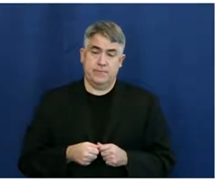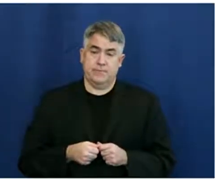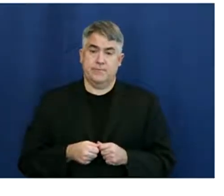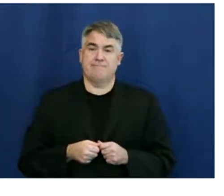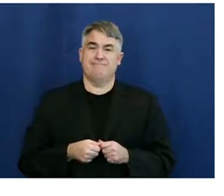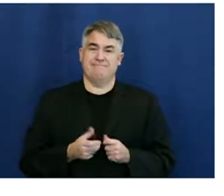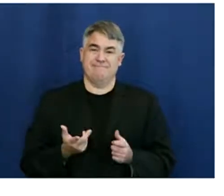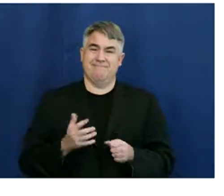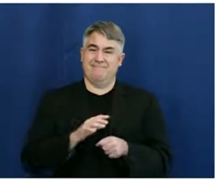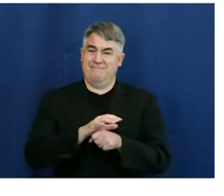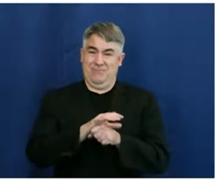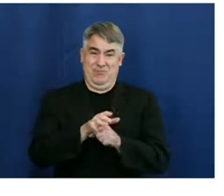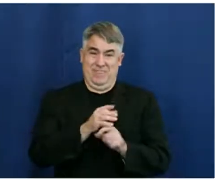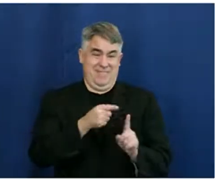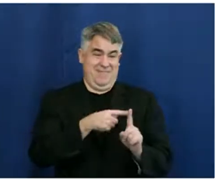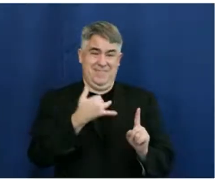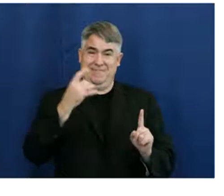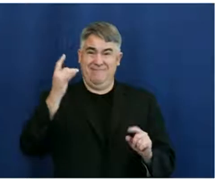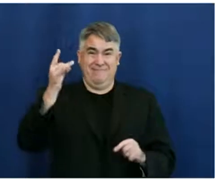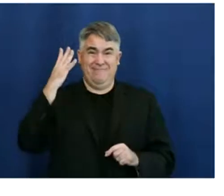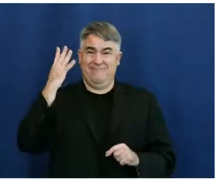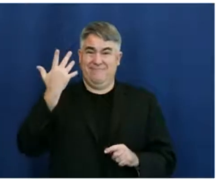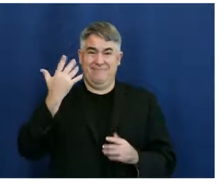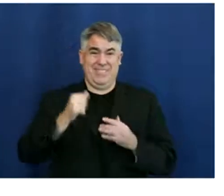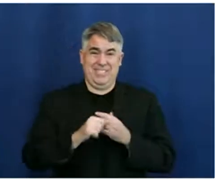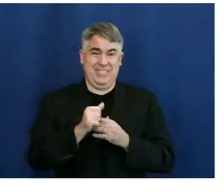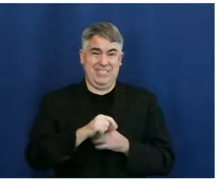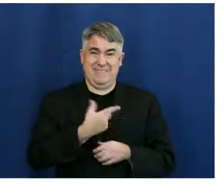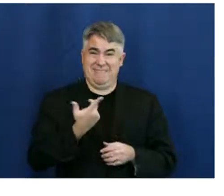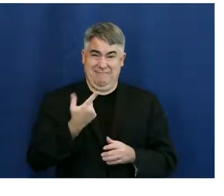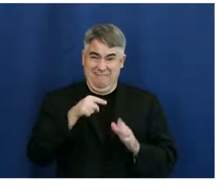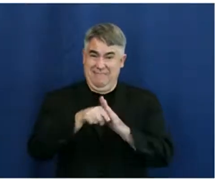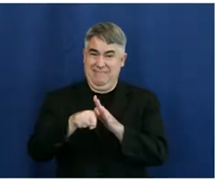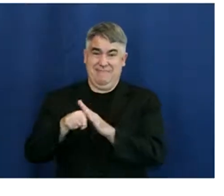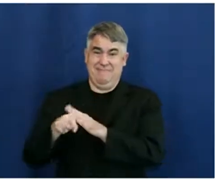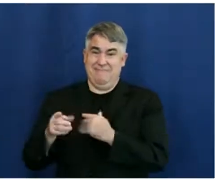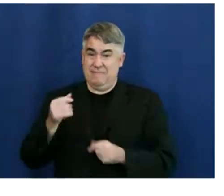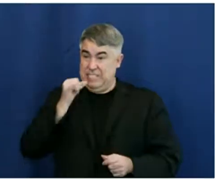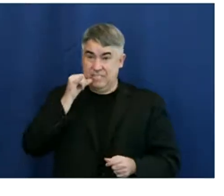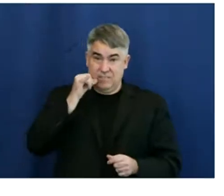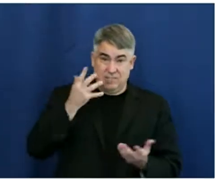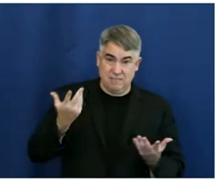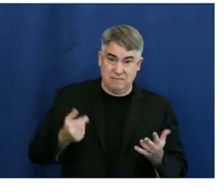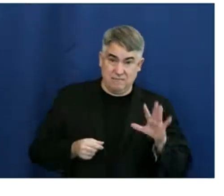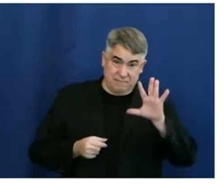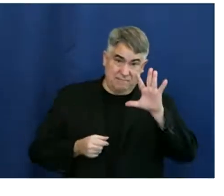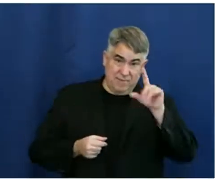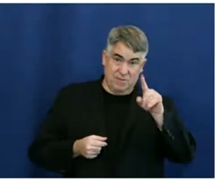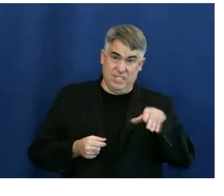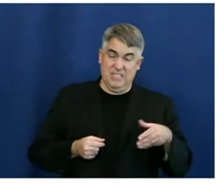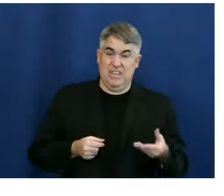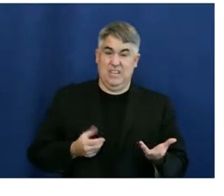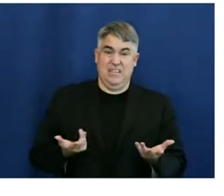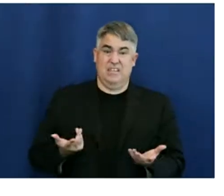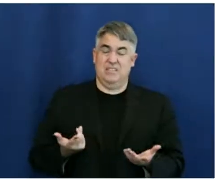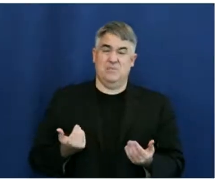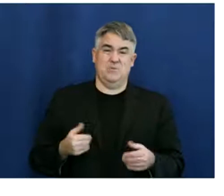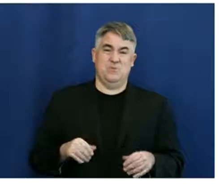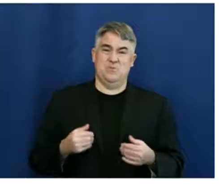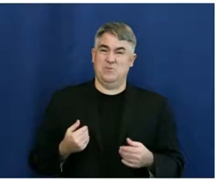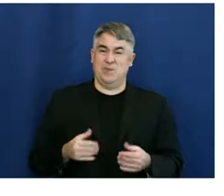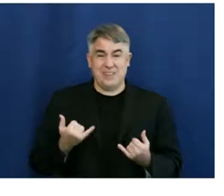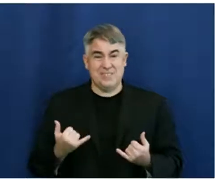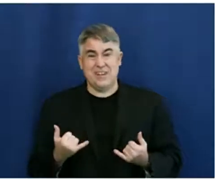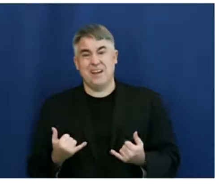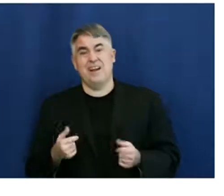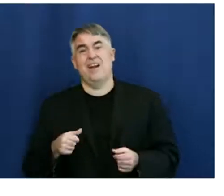deadly. Yesterday we reported 51 fatalities as a result of COVID. Today we are also reporting 51.